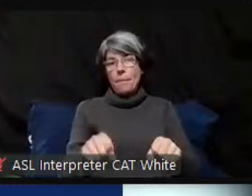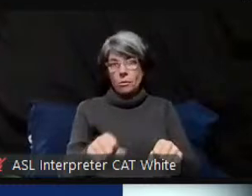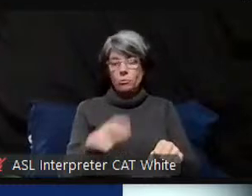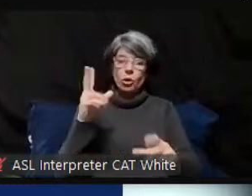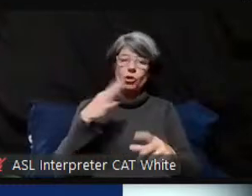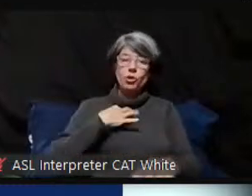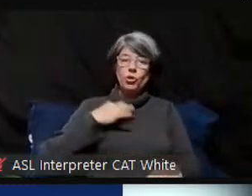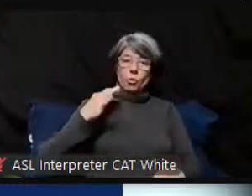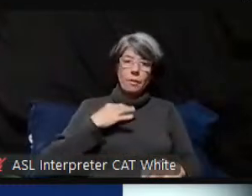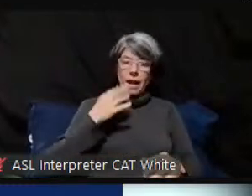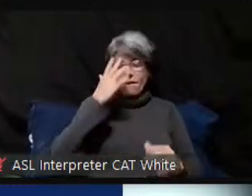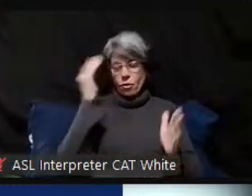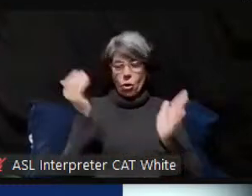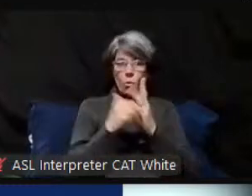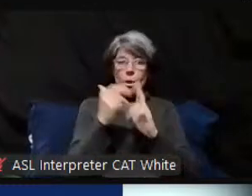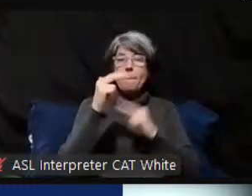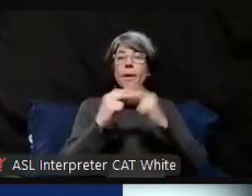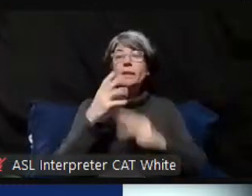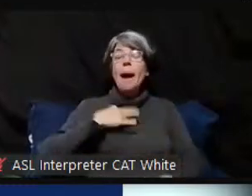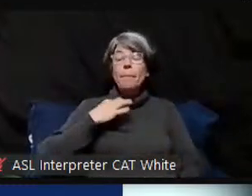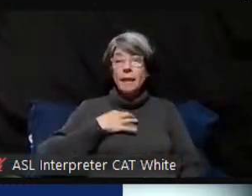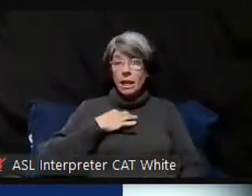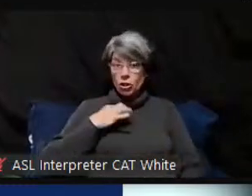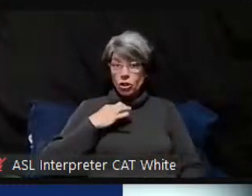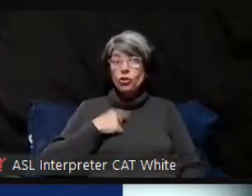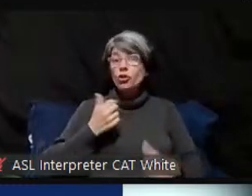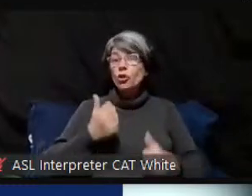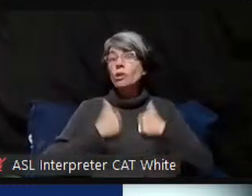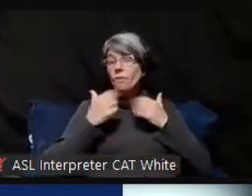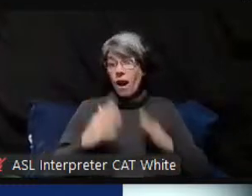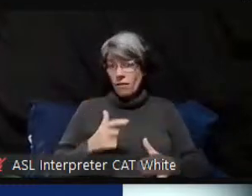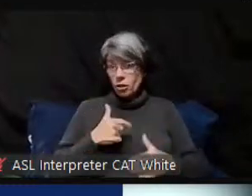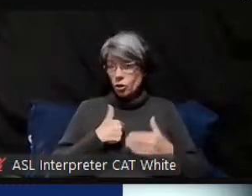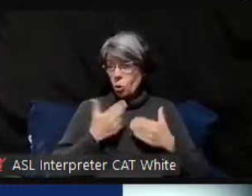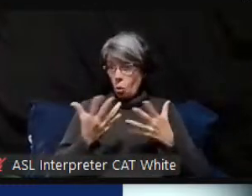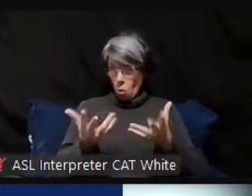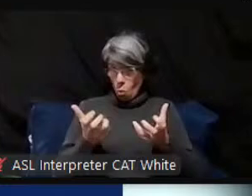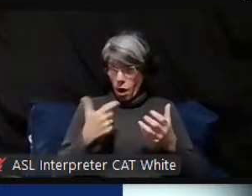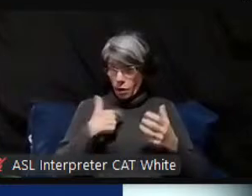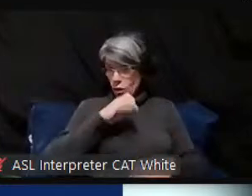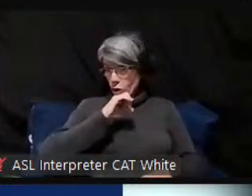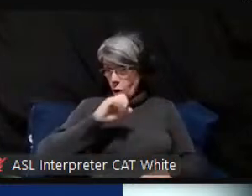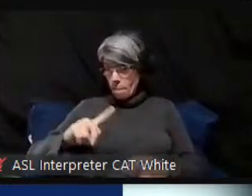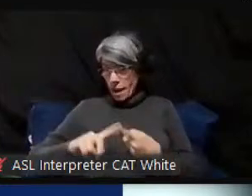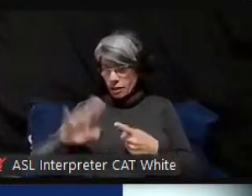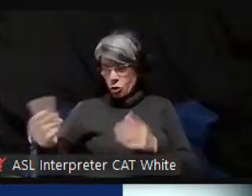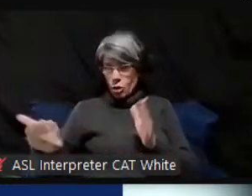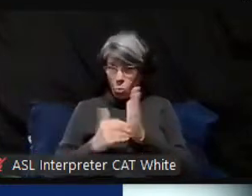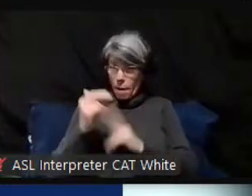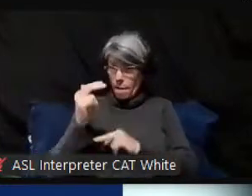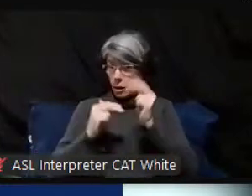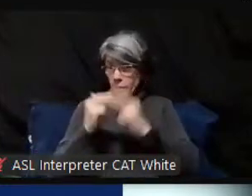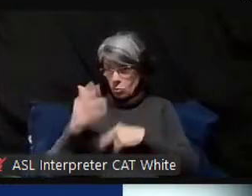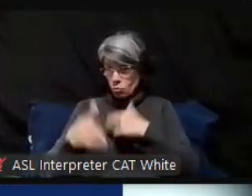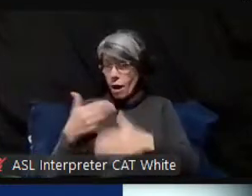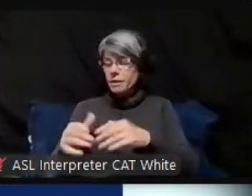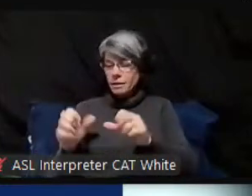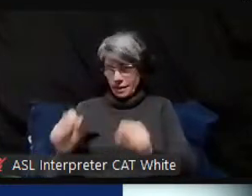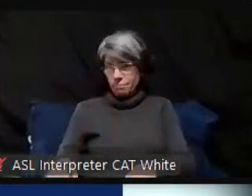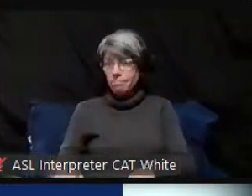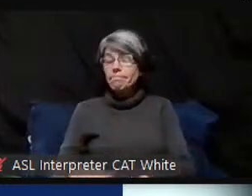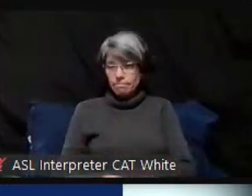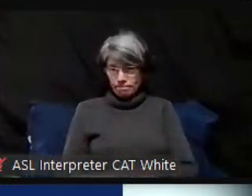for a rebuild application, so fire survivors that want to have the opportunity to move through the rebuilding process can.